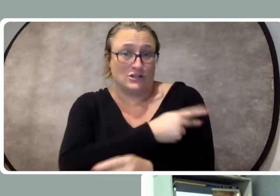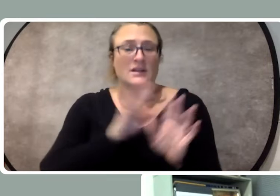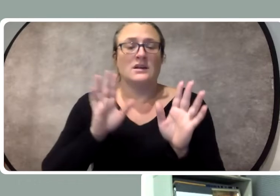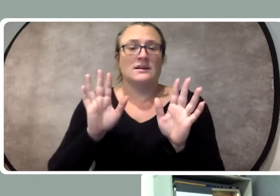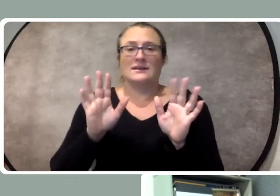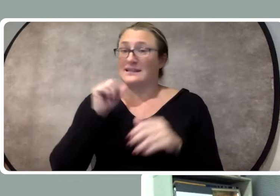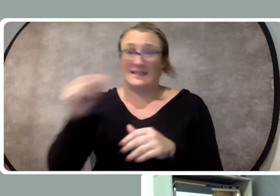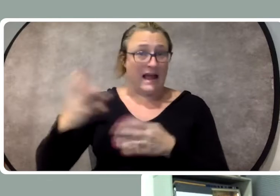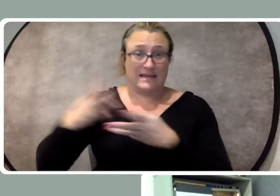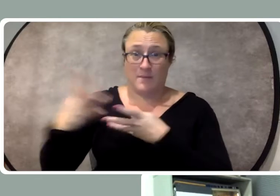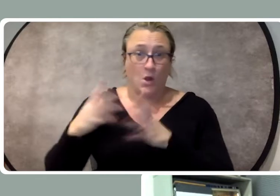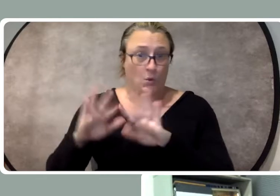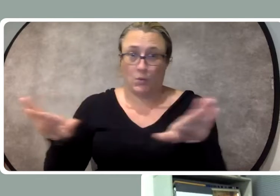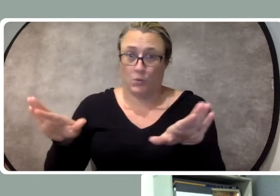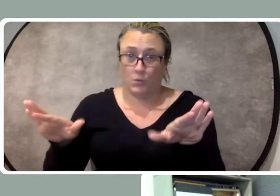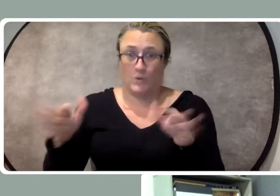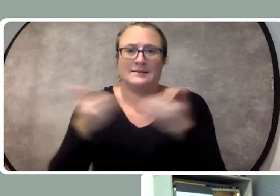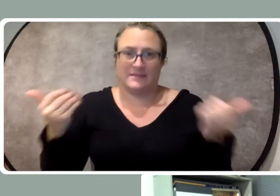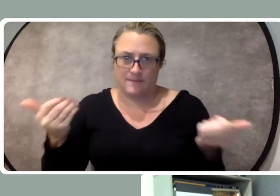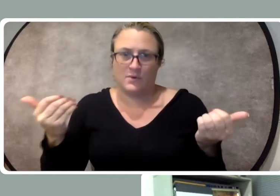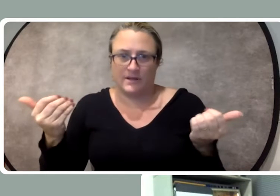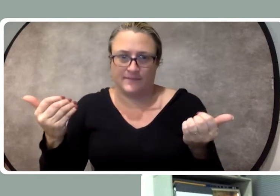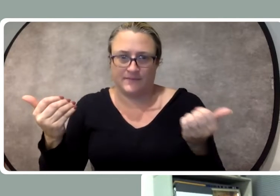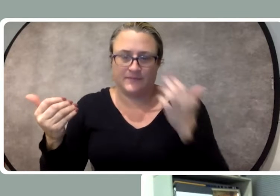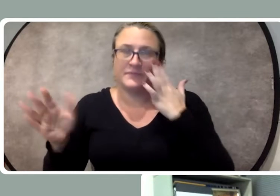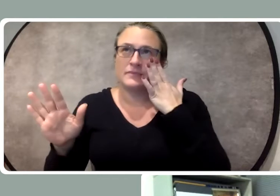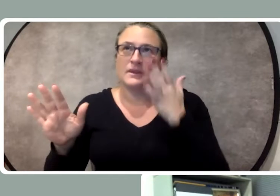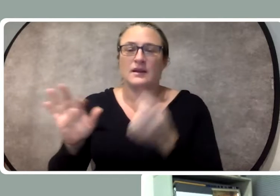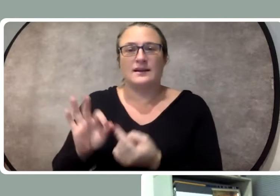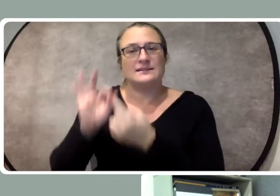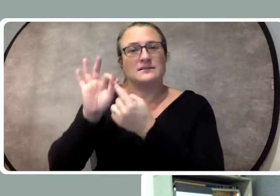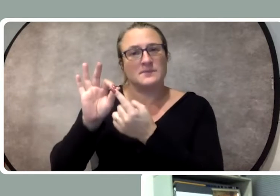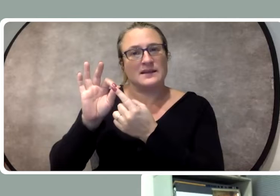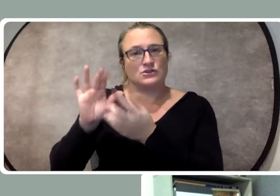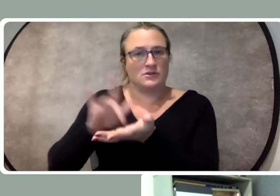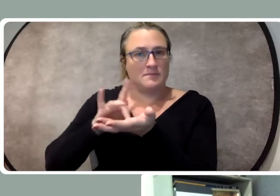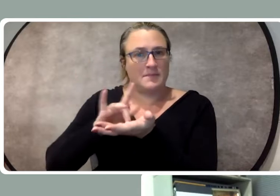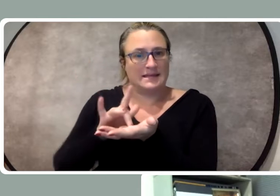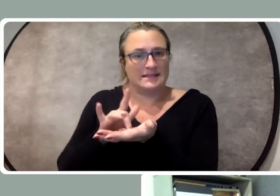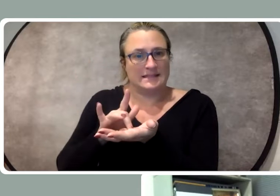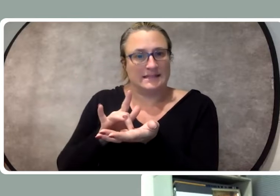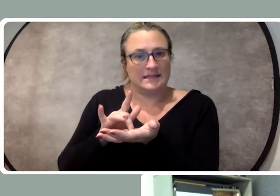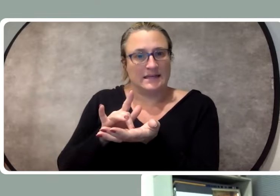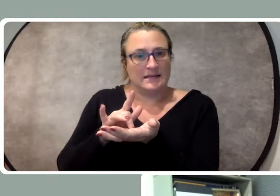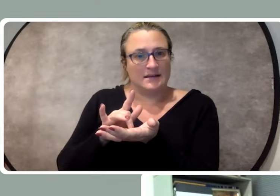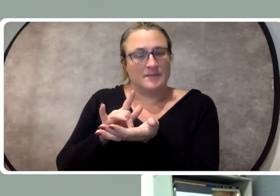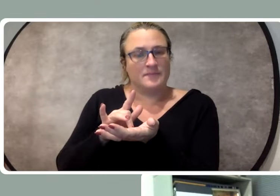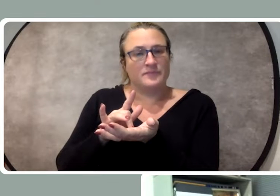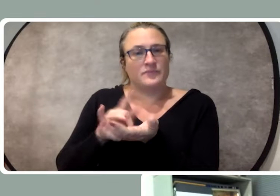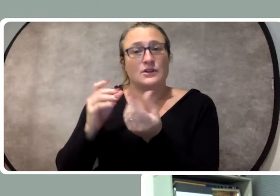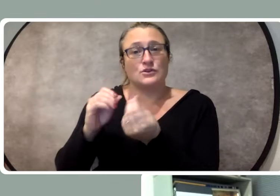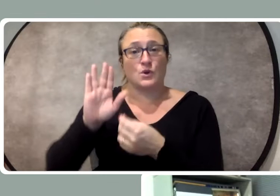not chemotherapy, first of all, it's sort of special medication that takes the brakes off the